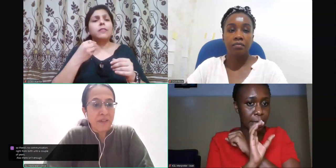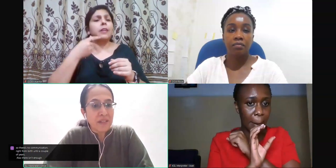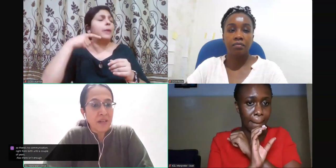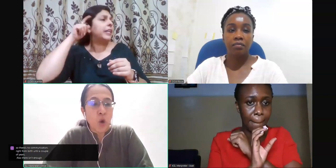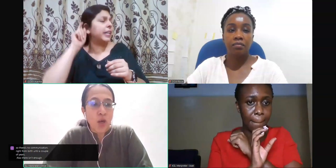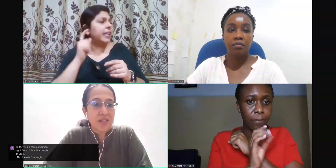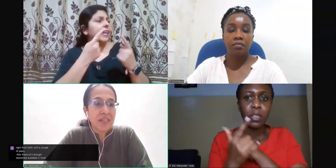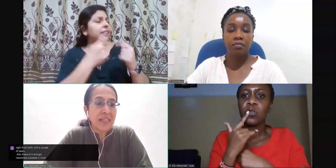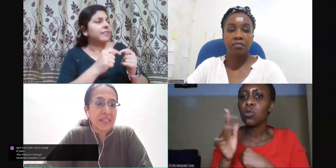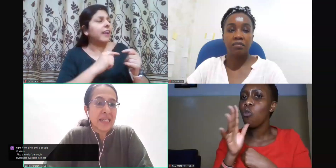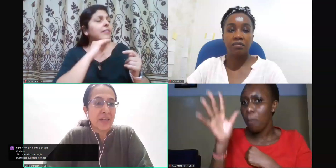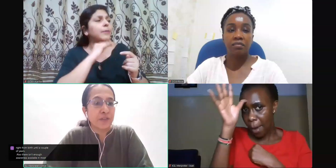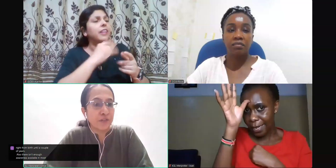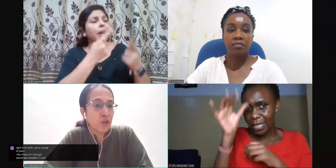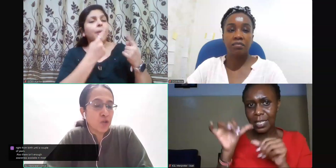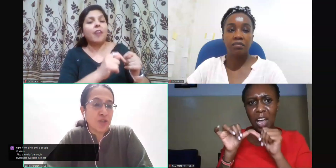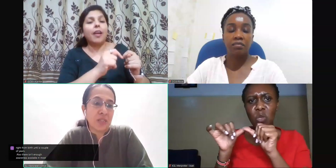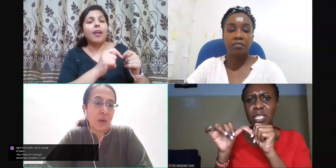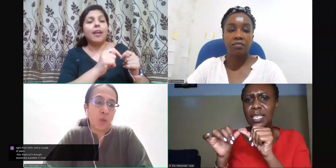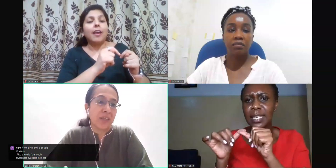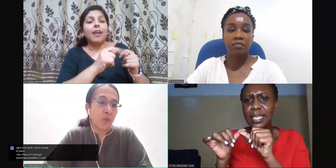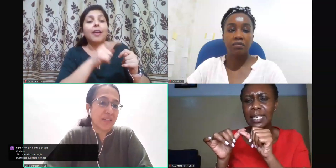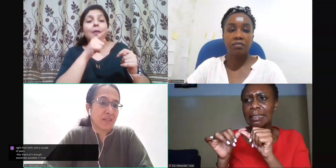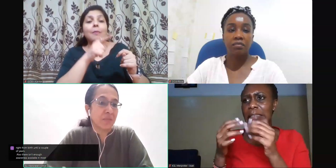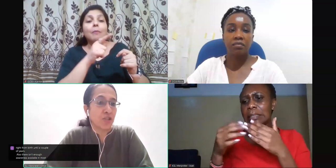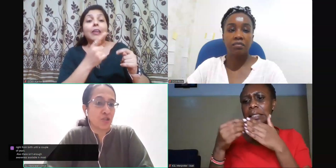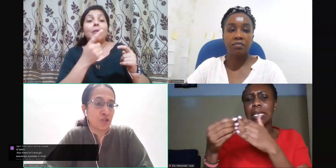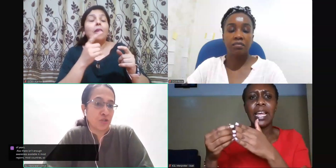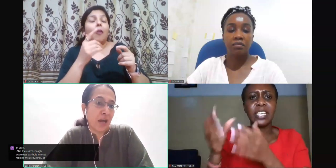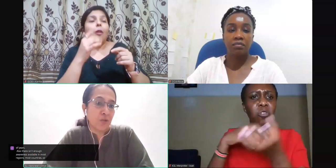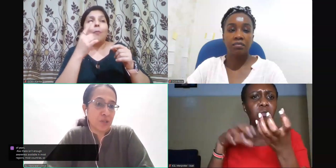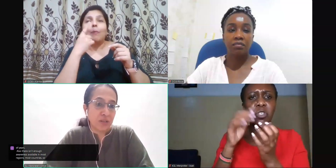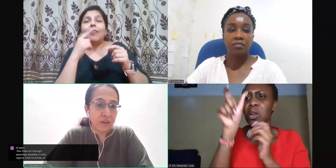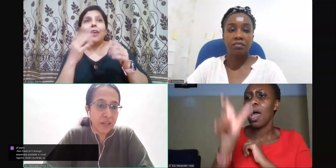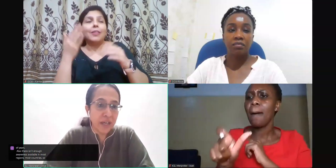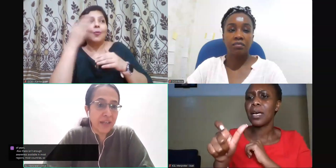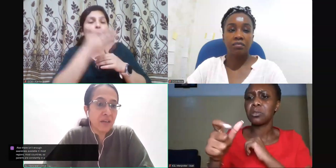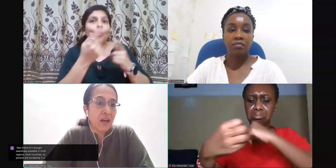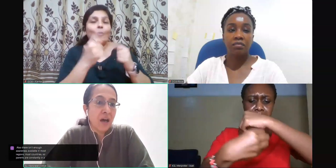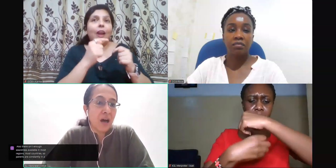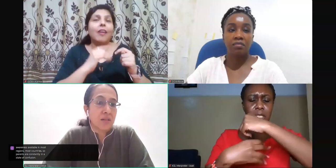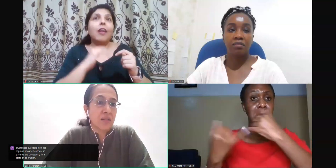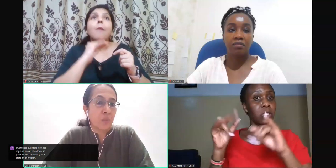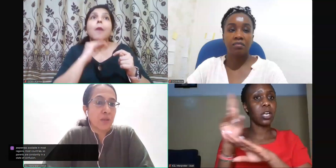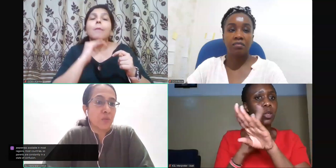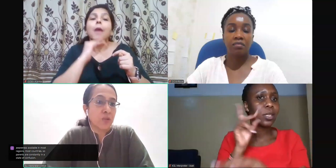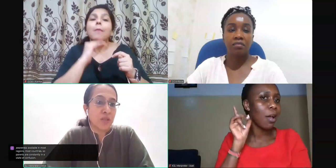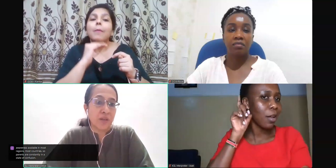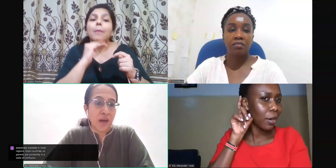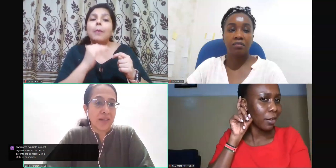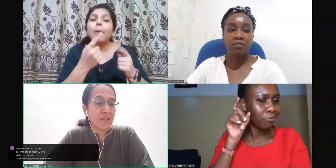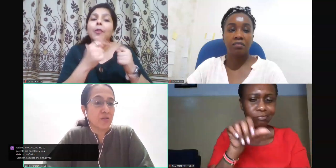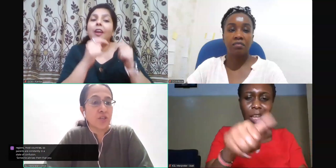So parents are constantly in a state of confusion. Someone advises them that you should try using a hearing aid. Someone